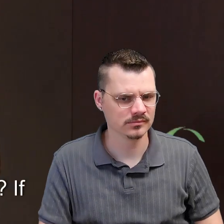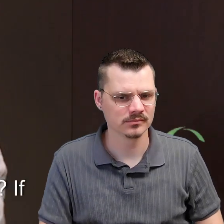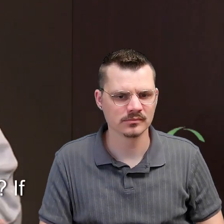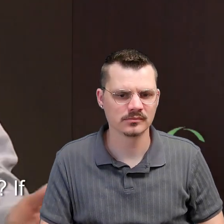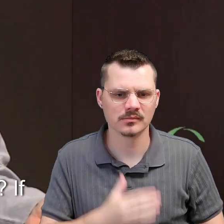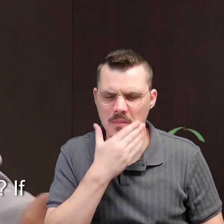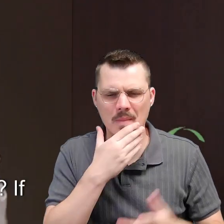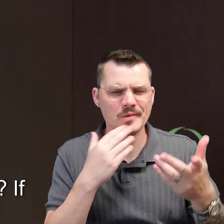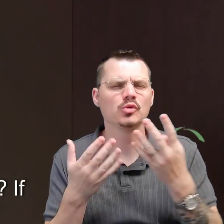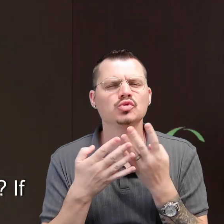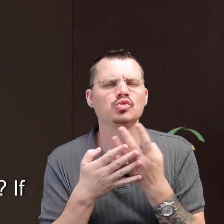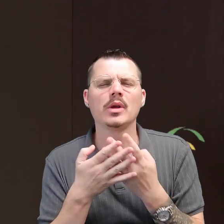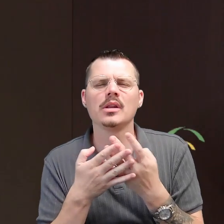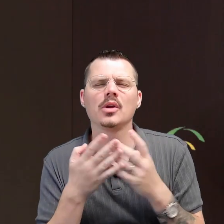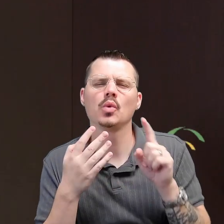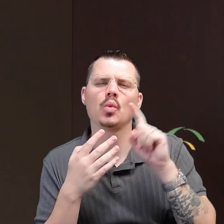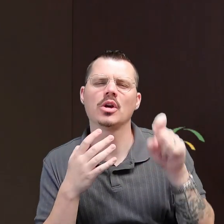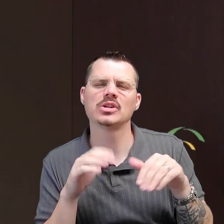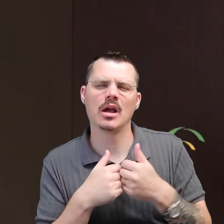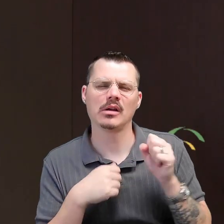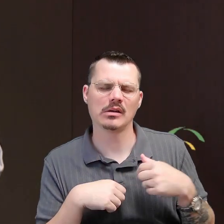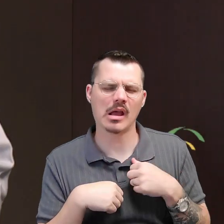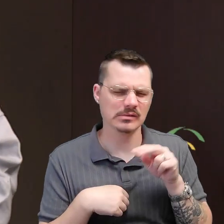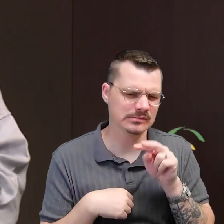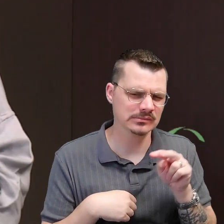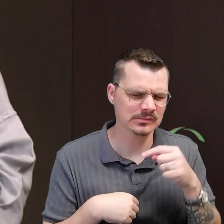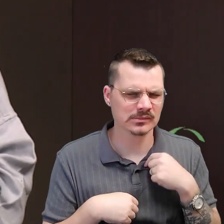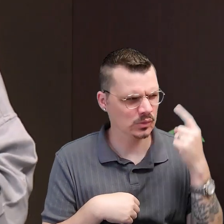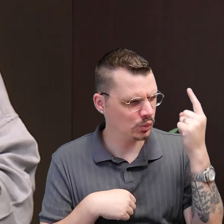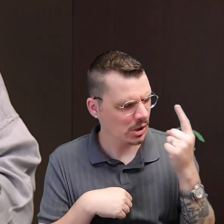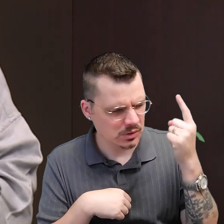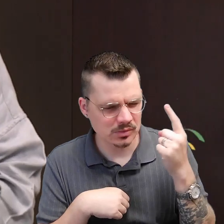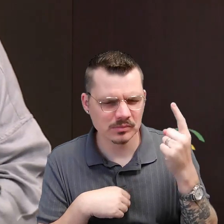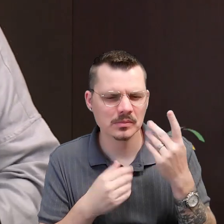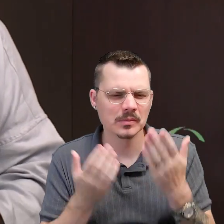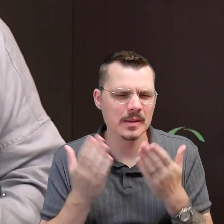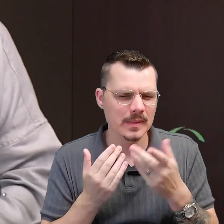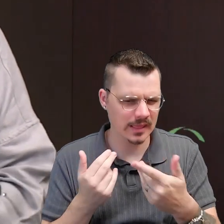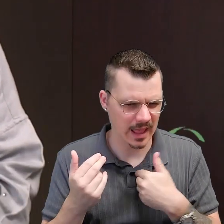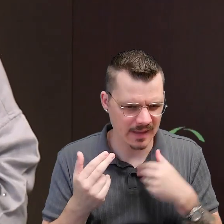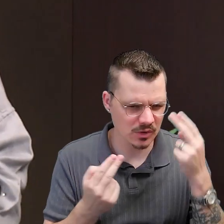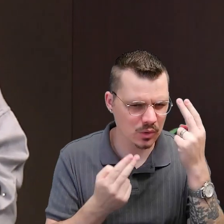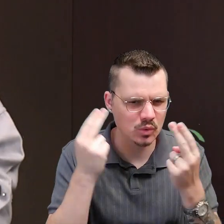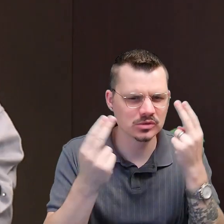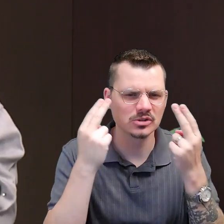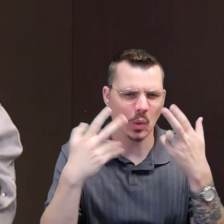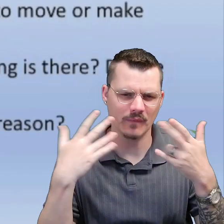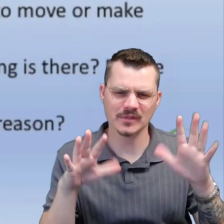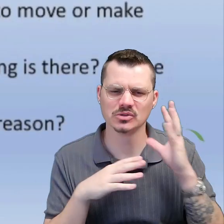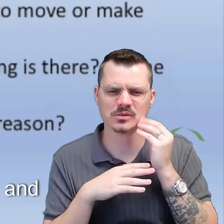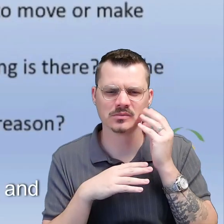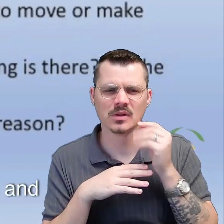What are some screening questions? If you're thinking, well, this person, I'm wondering if they've got some hallucinations or they've had